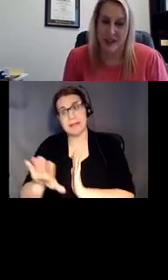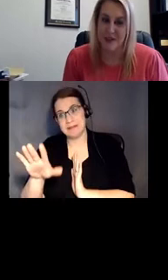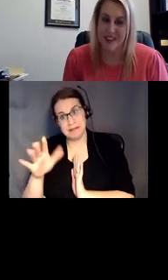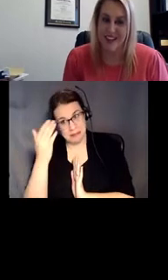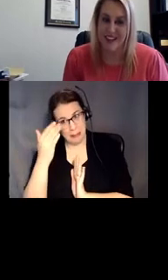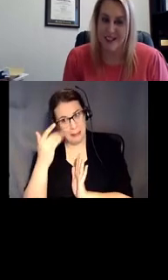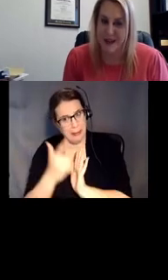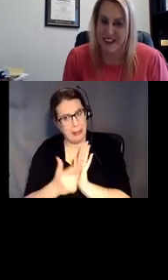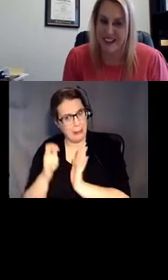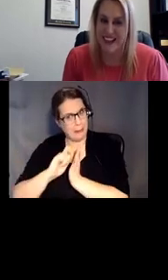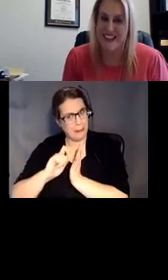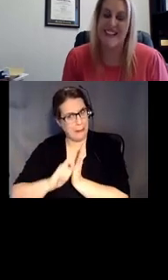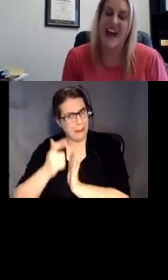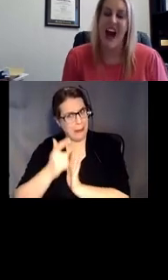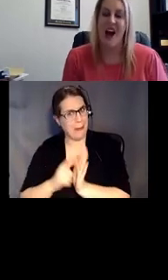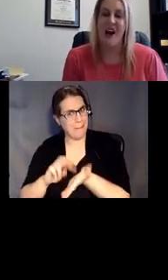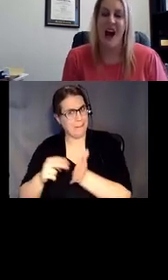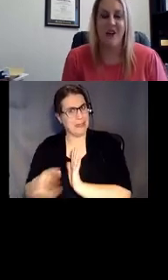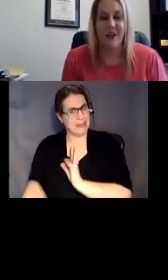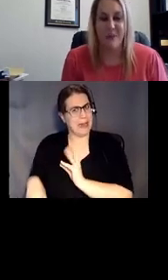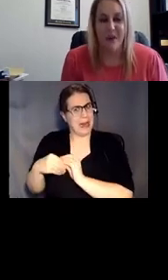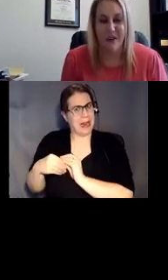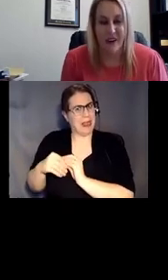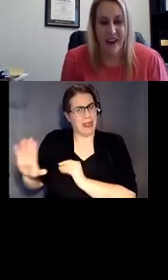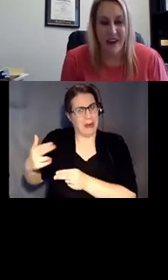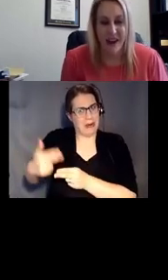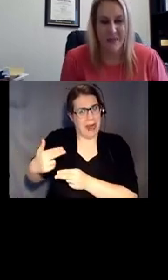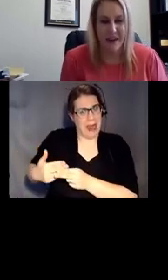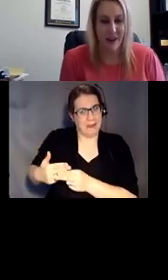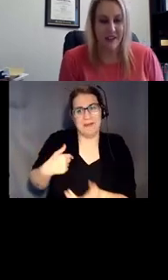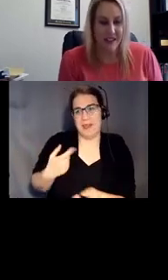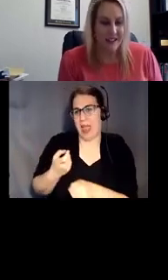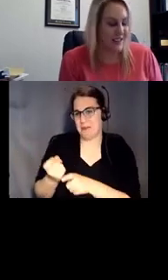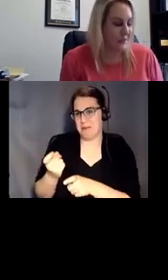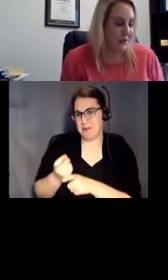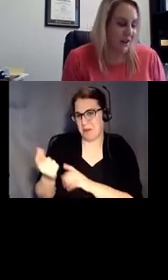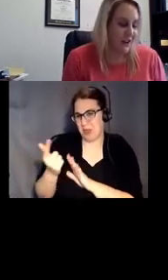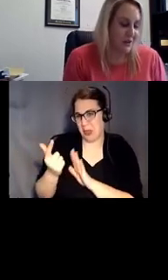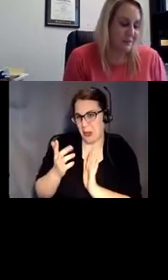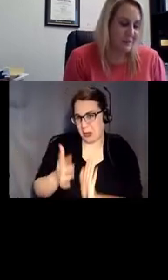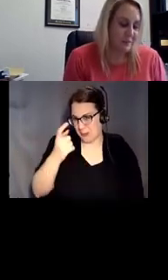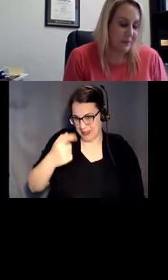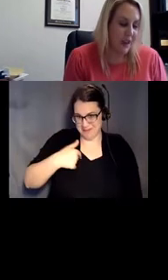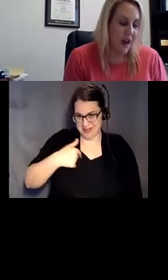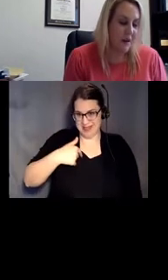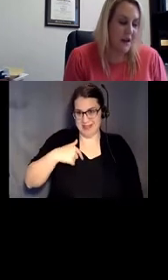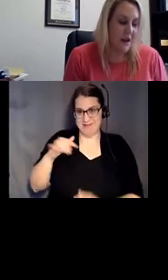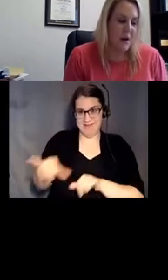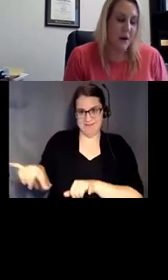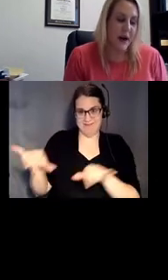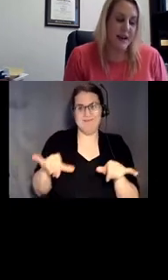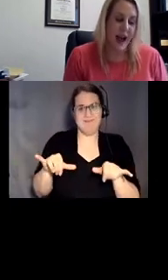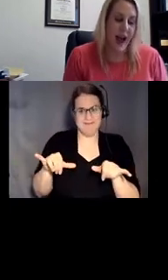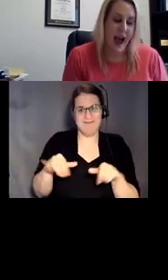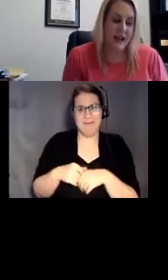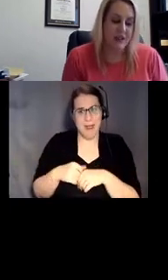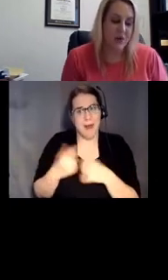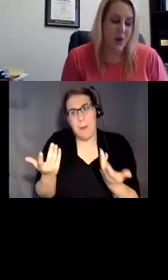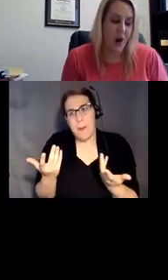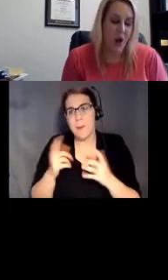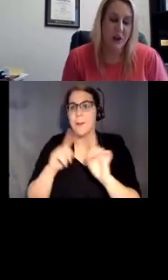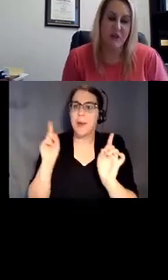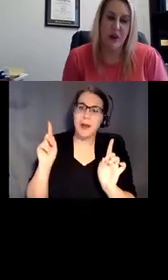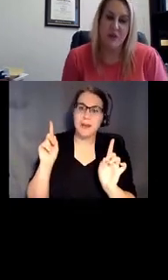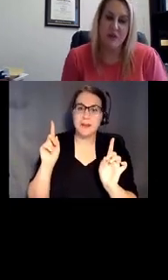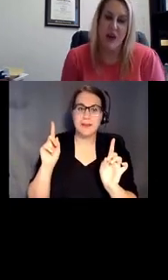include themselves on the expenses. I only poke fun at my colleagues in this profession. But